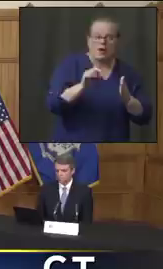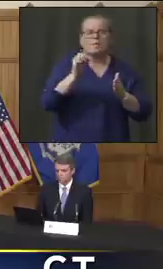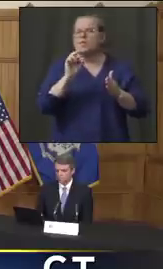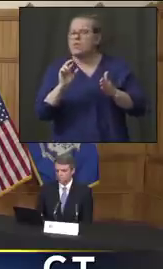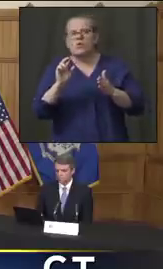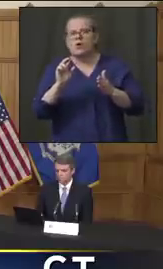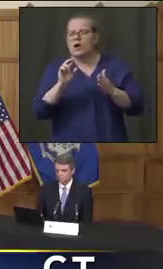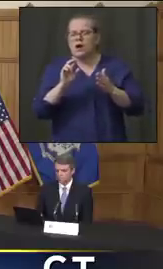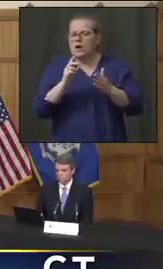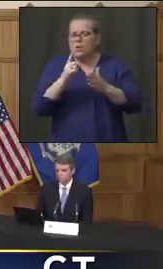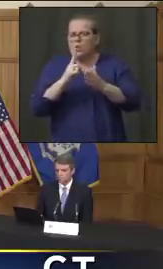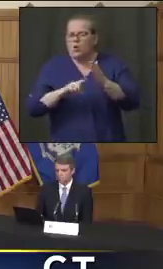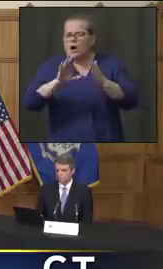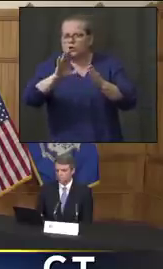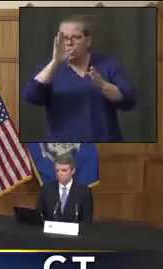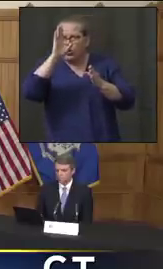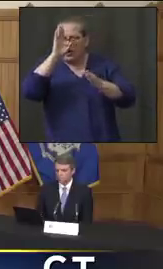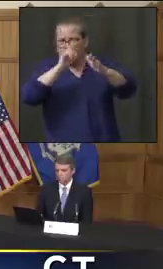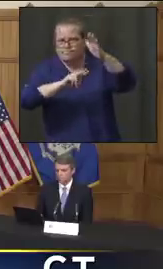Unmute.